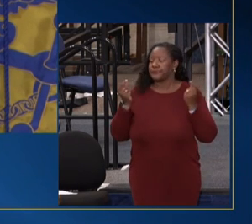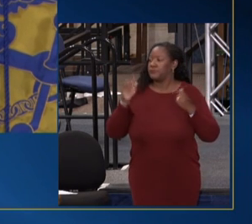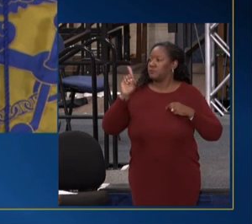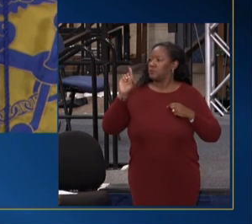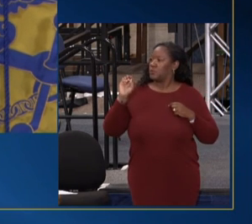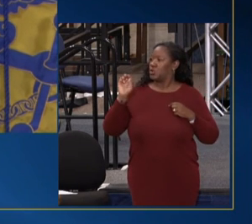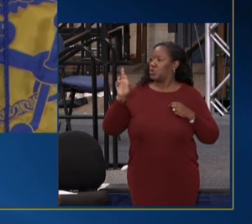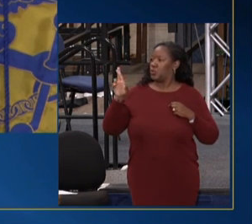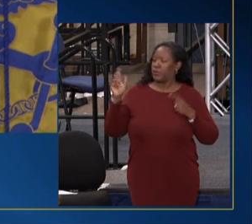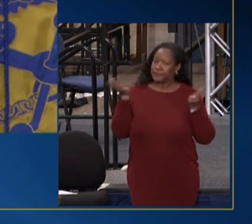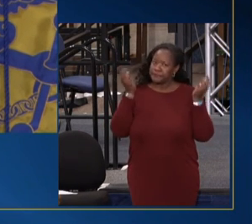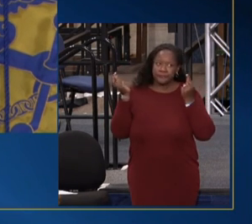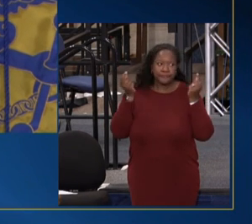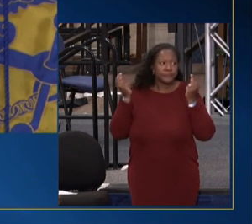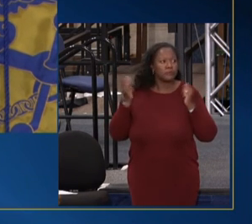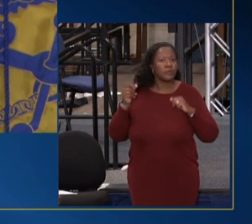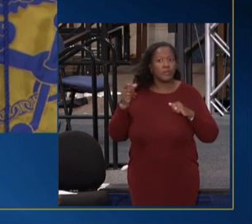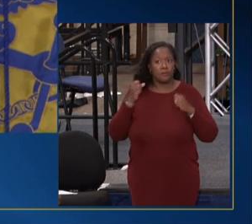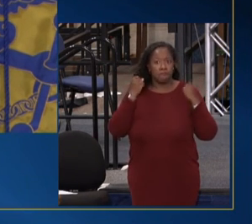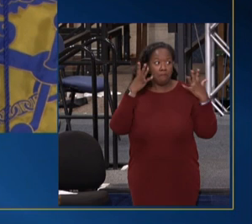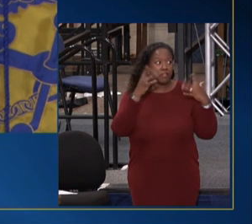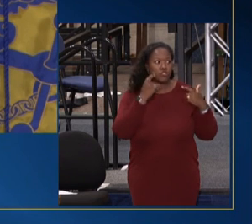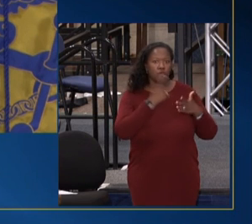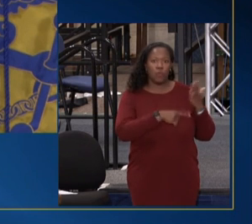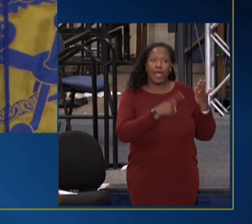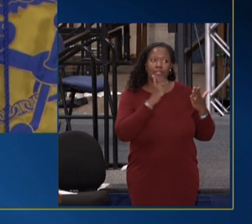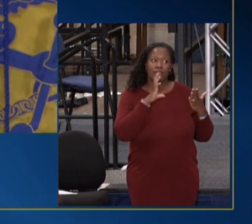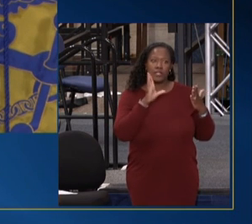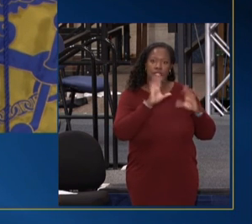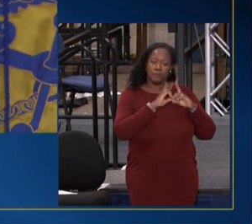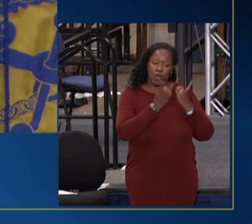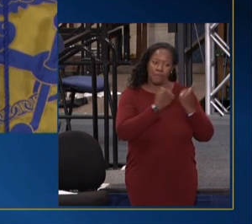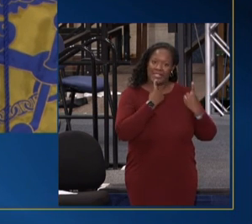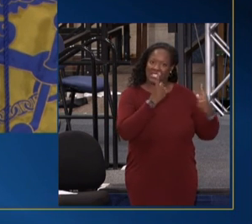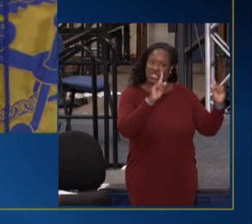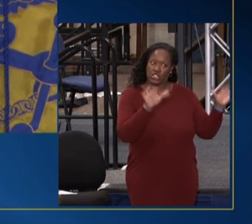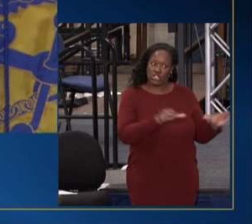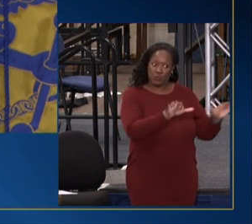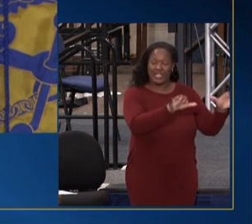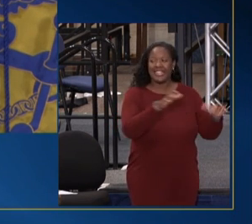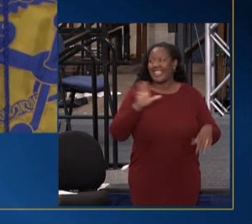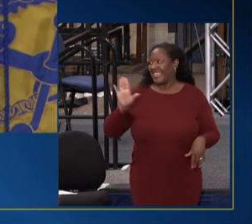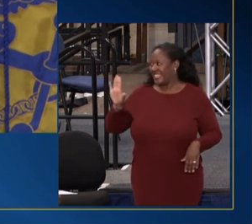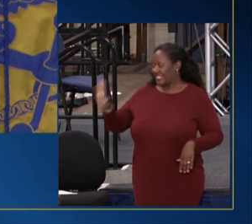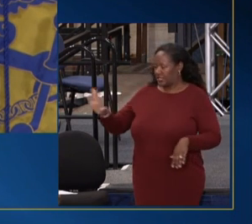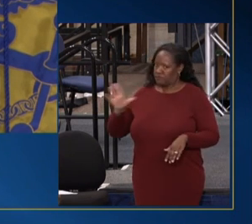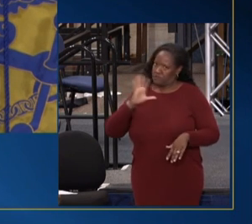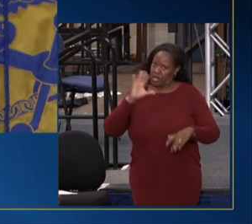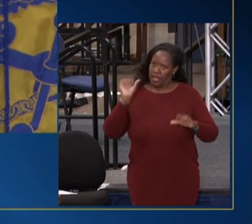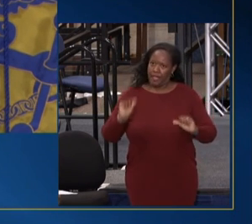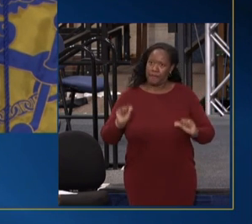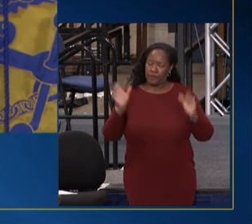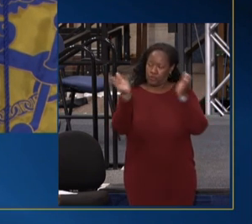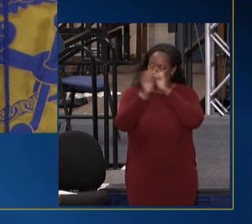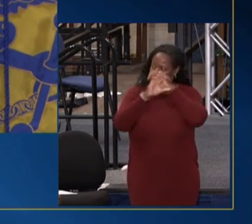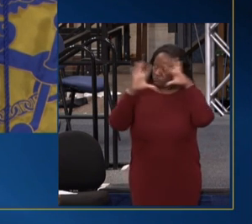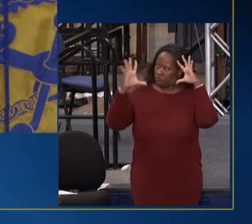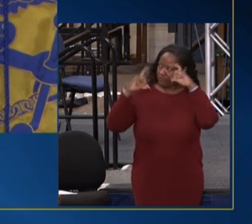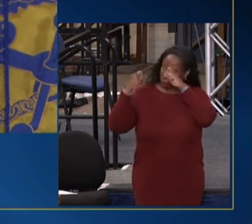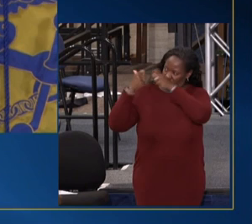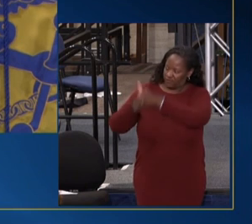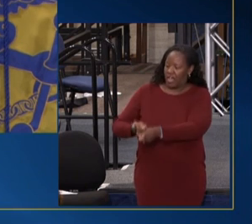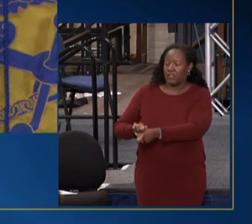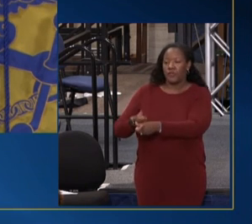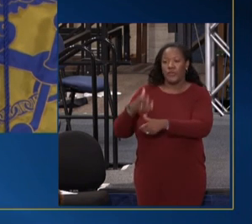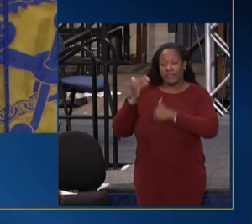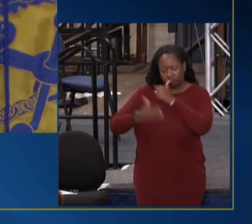heard today of what the department is doing is because of her tenacious ability to implement a vision and her ability to move us ahead. And so without